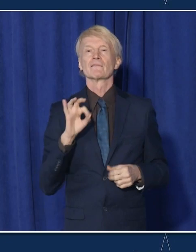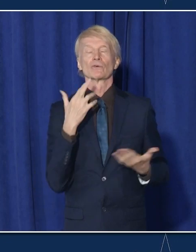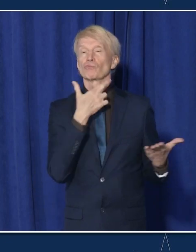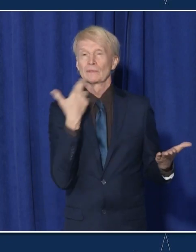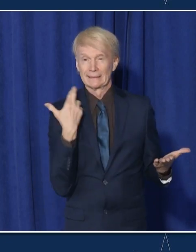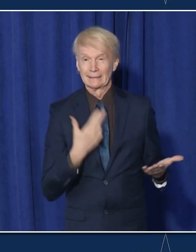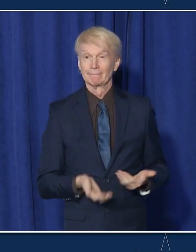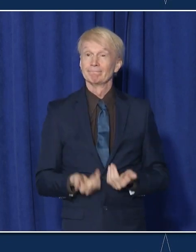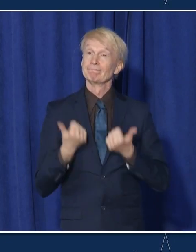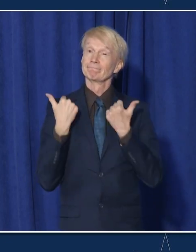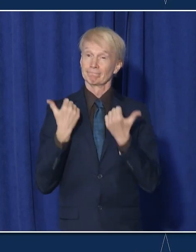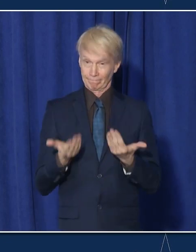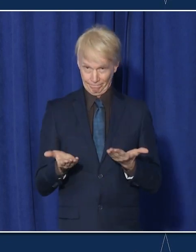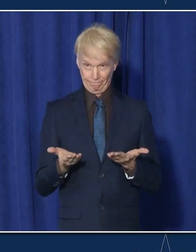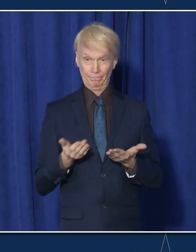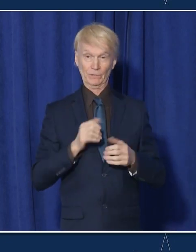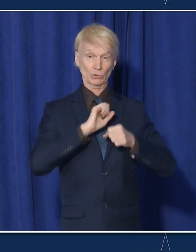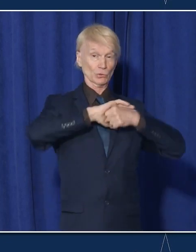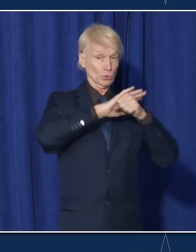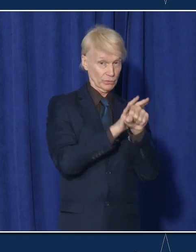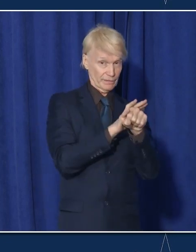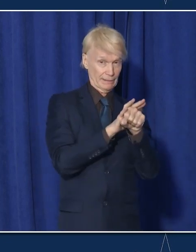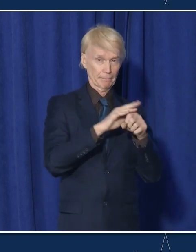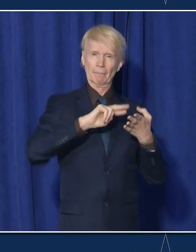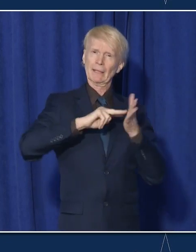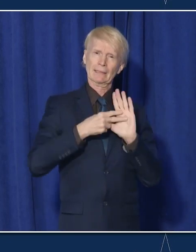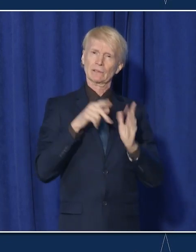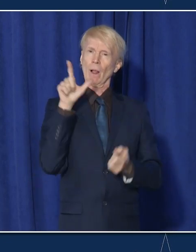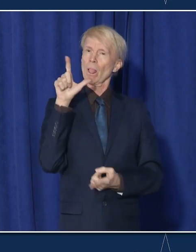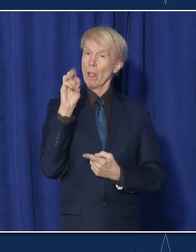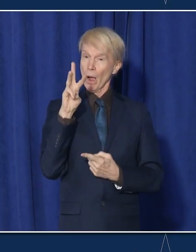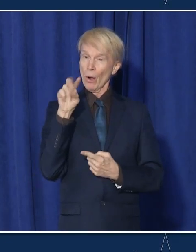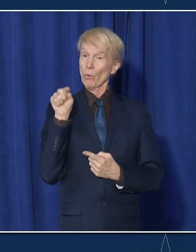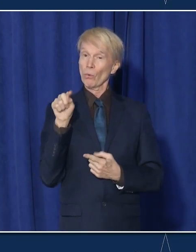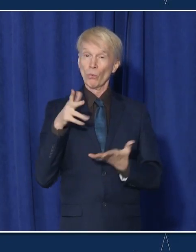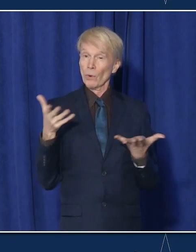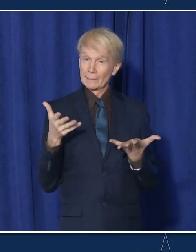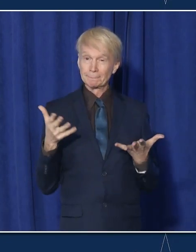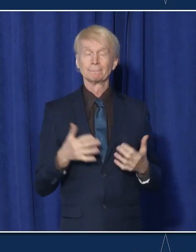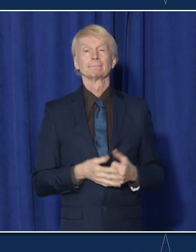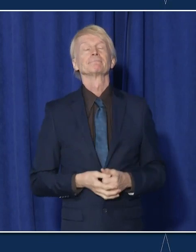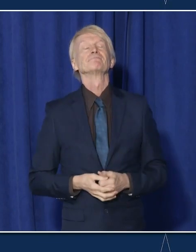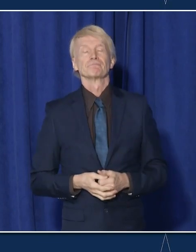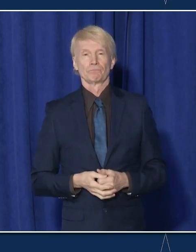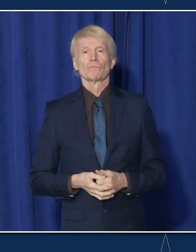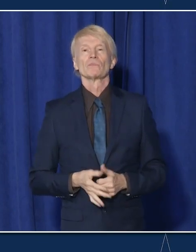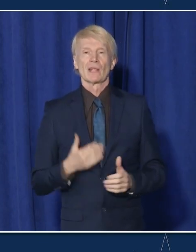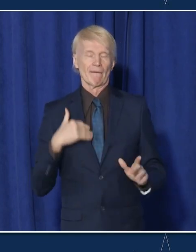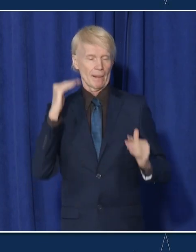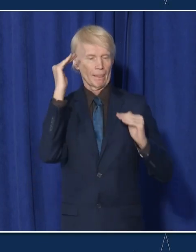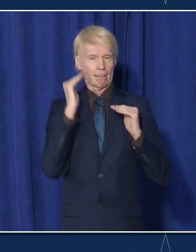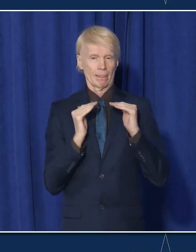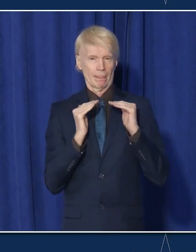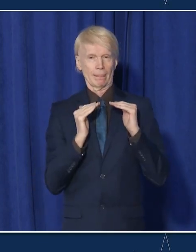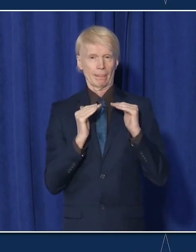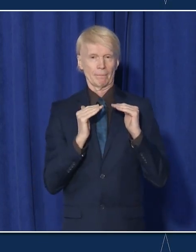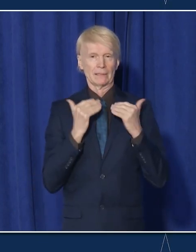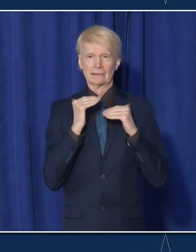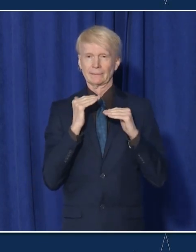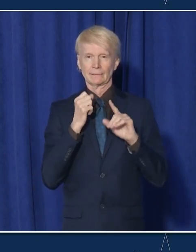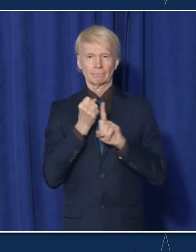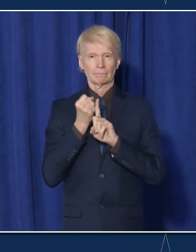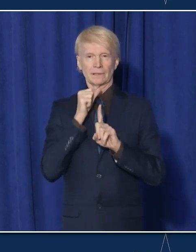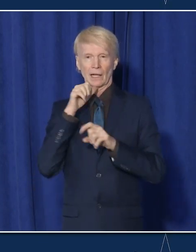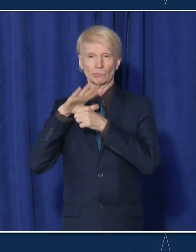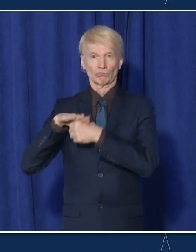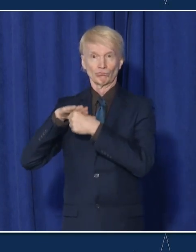Go ahead. The COVID level, just when we are low, means that we are seeing a limited impact on the healthcare system. We are